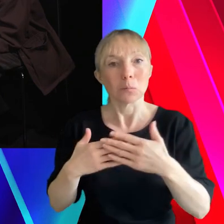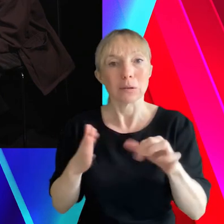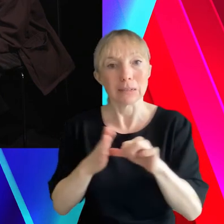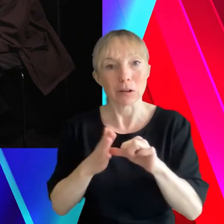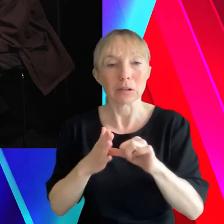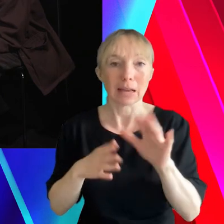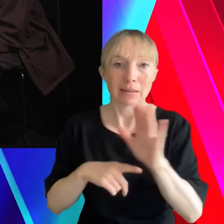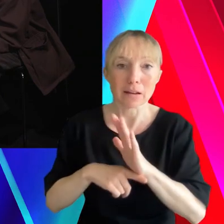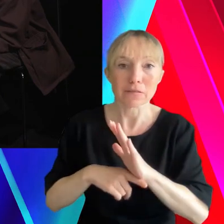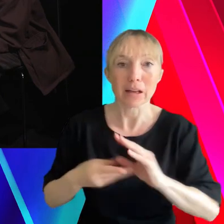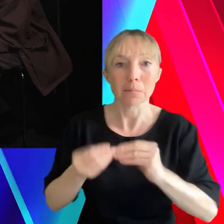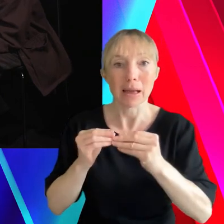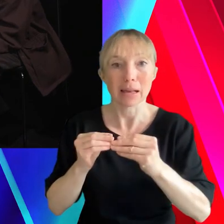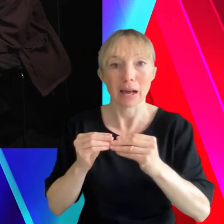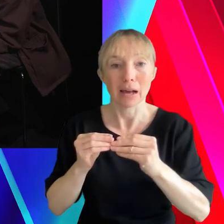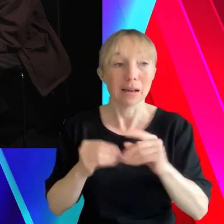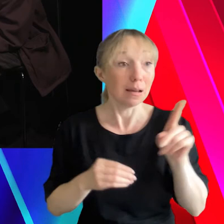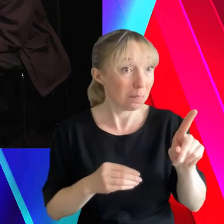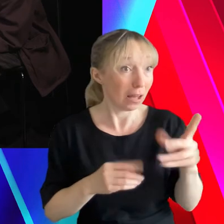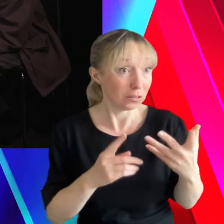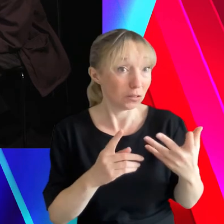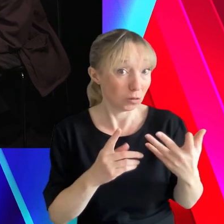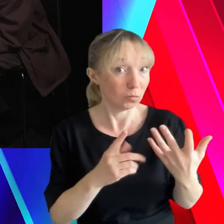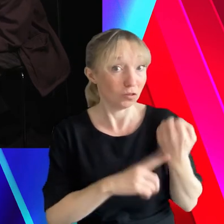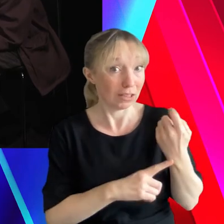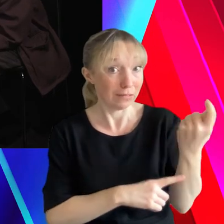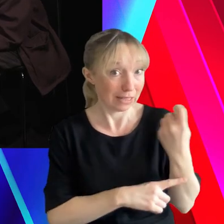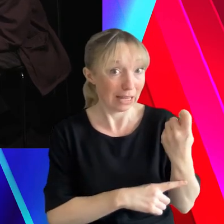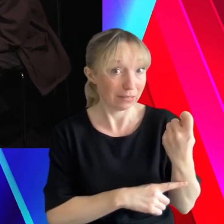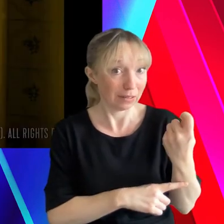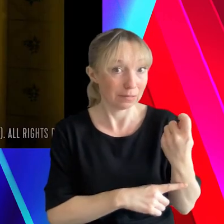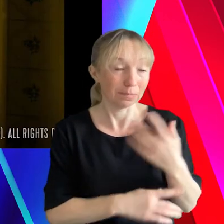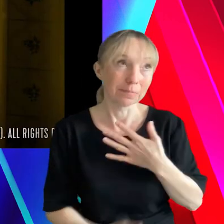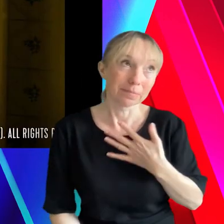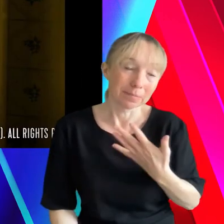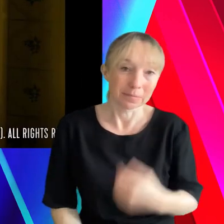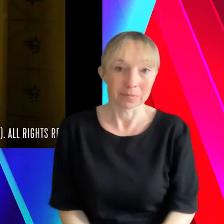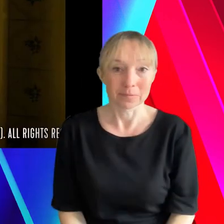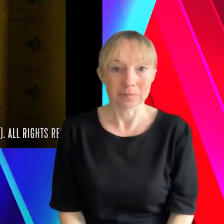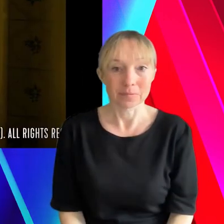you achieve that. Can we have the next clip, please?